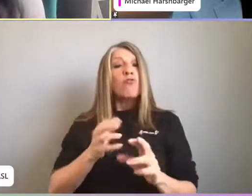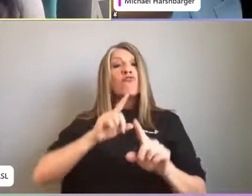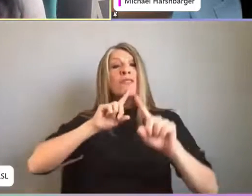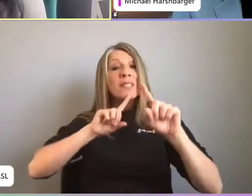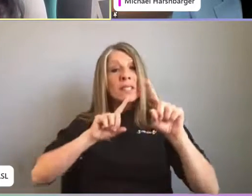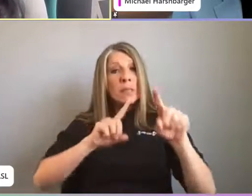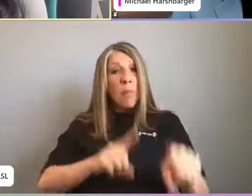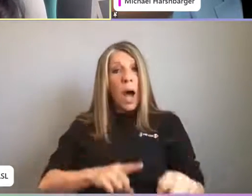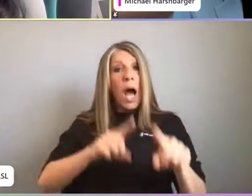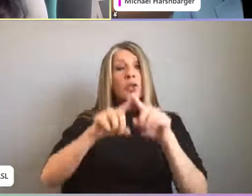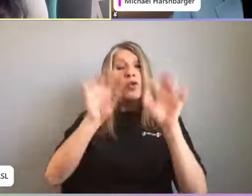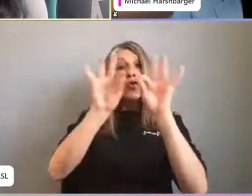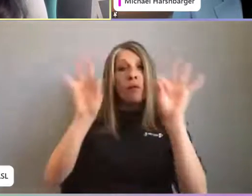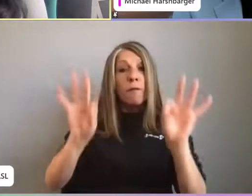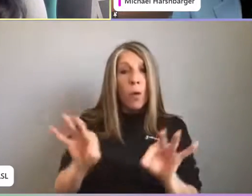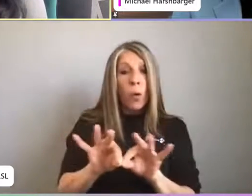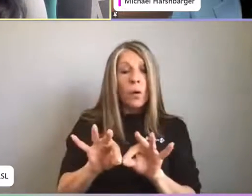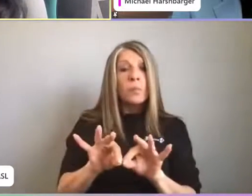Respond to forums,